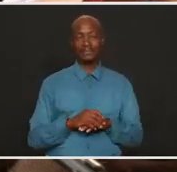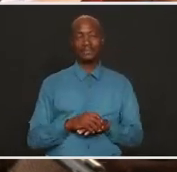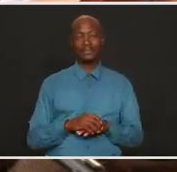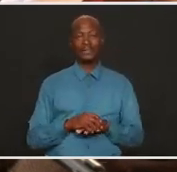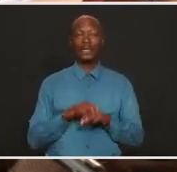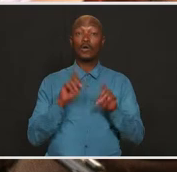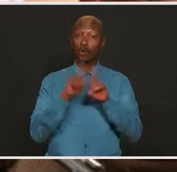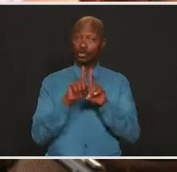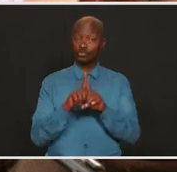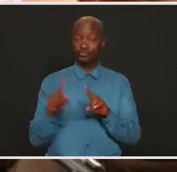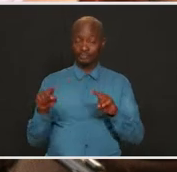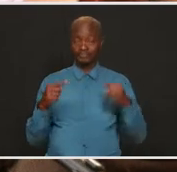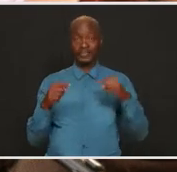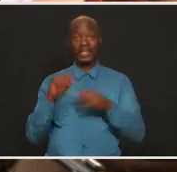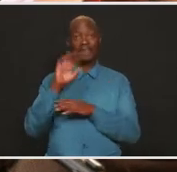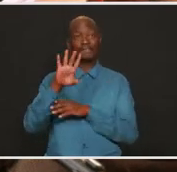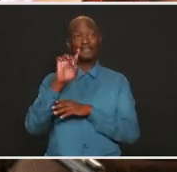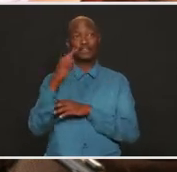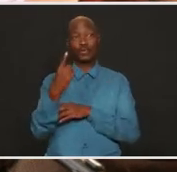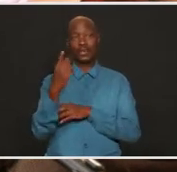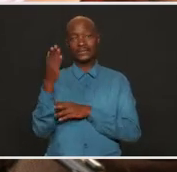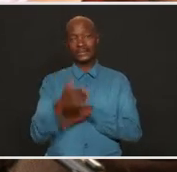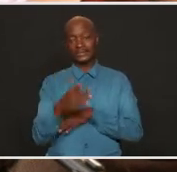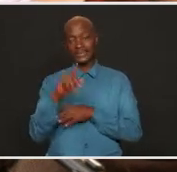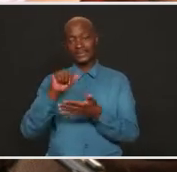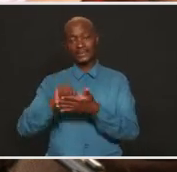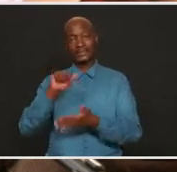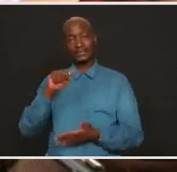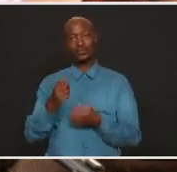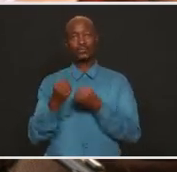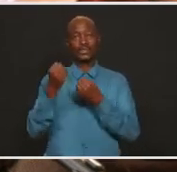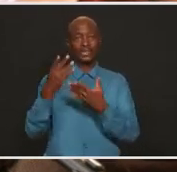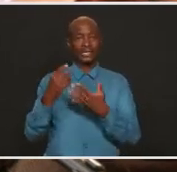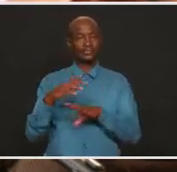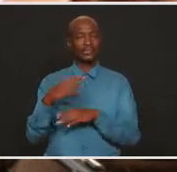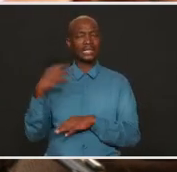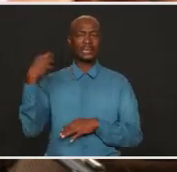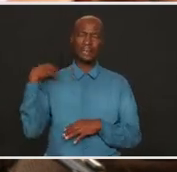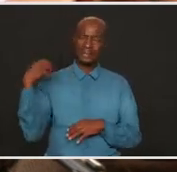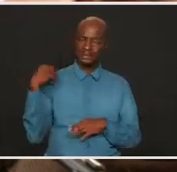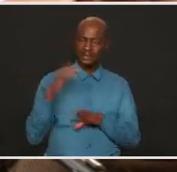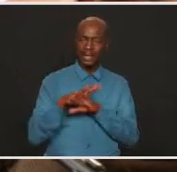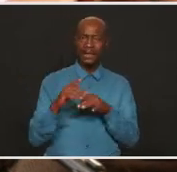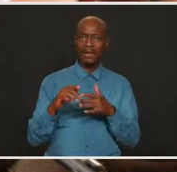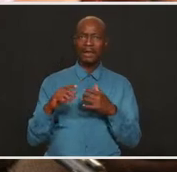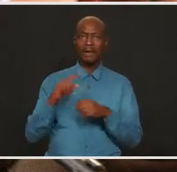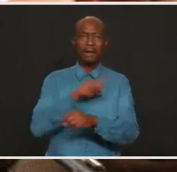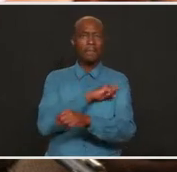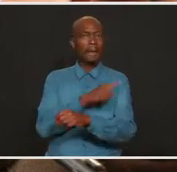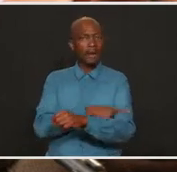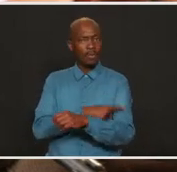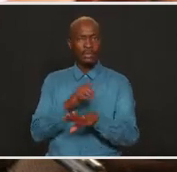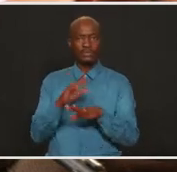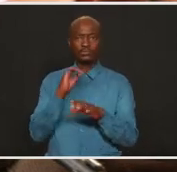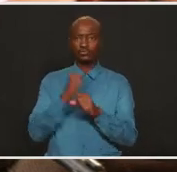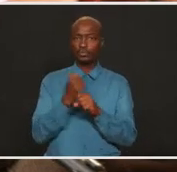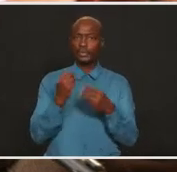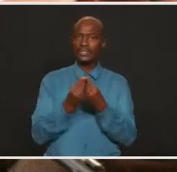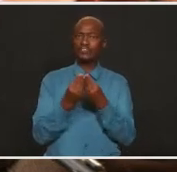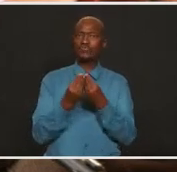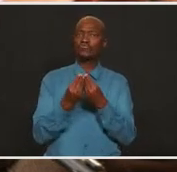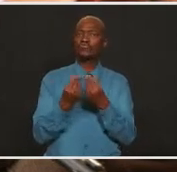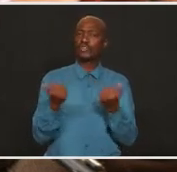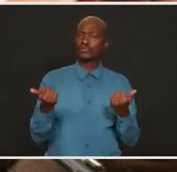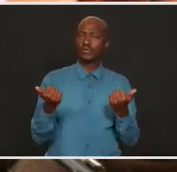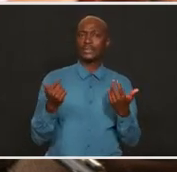section 51 sub section 16 which gives the minister power to make regulations relating to the